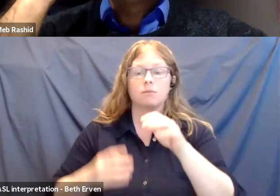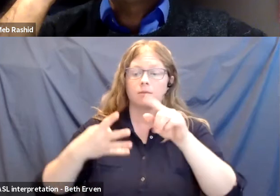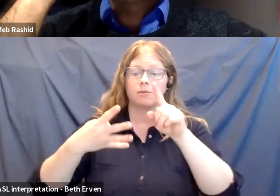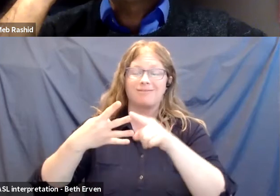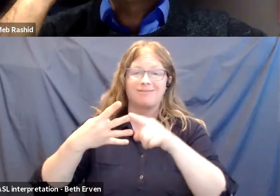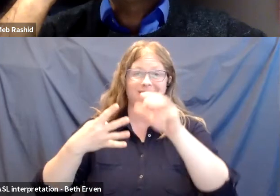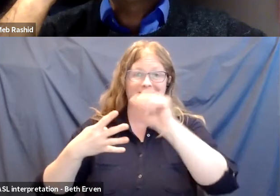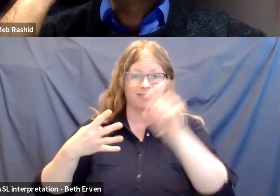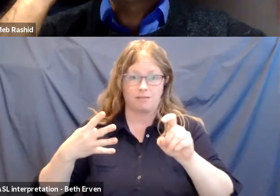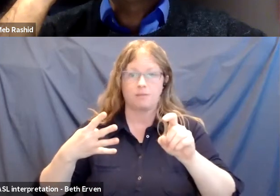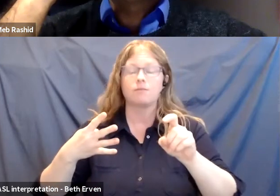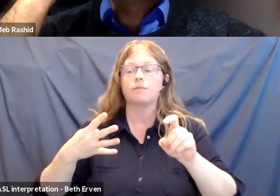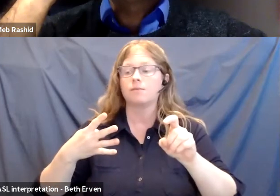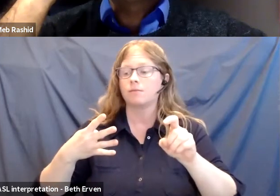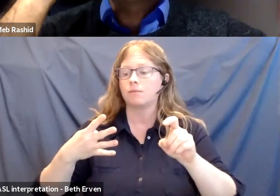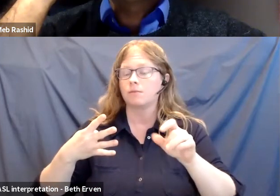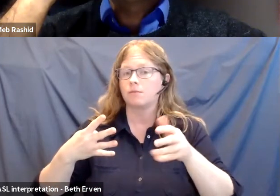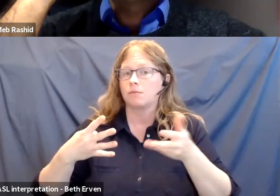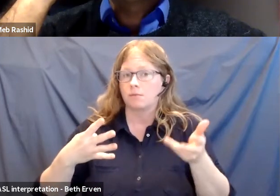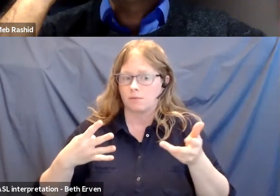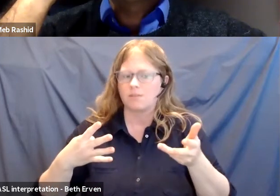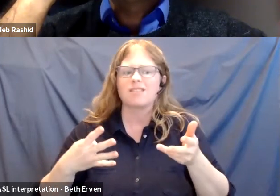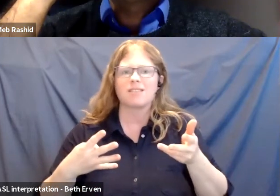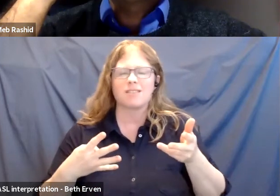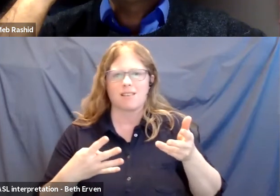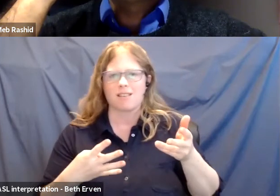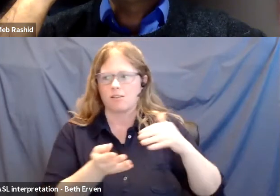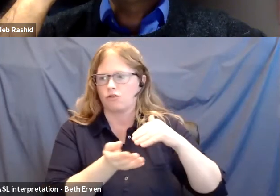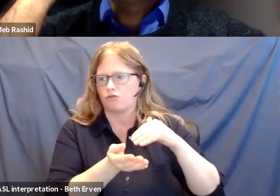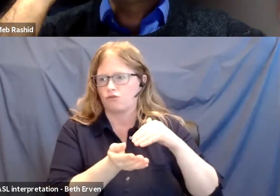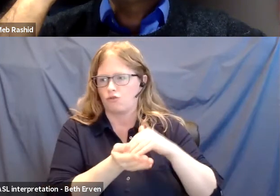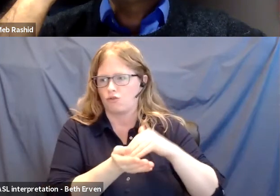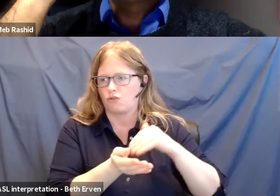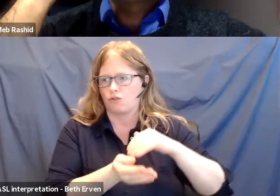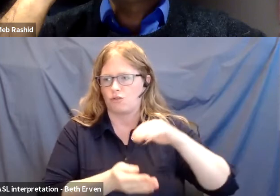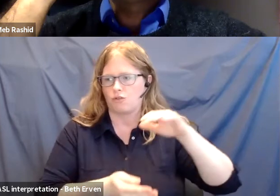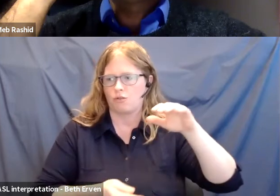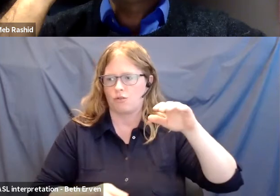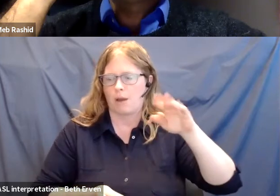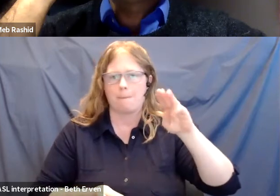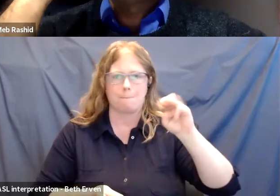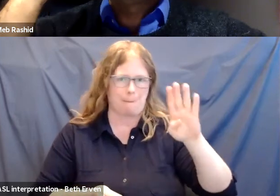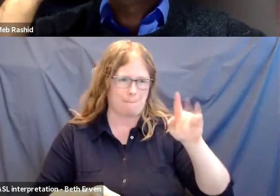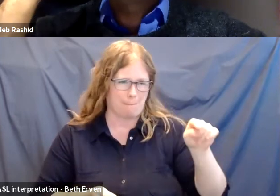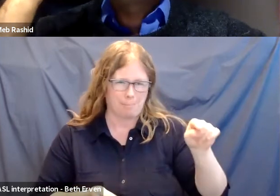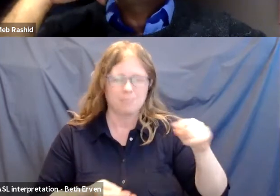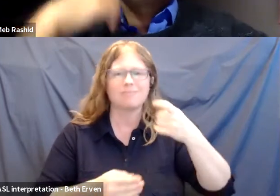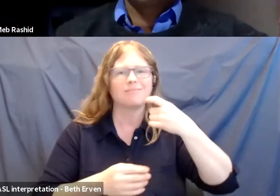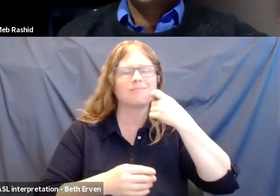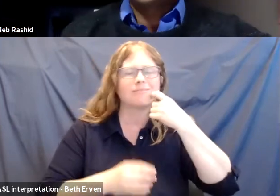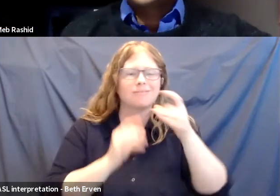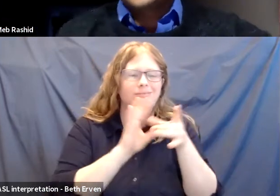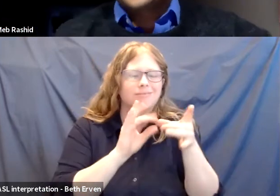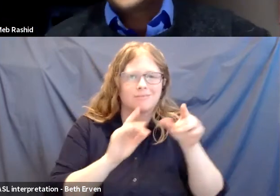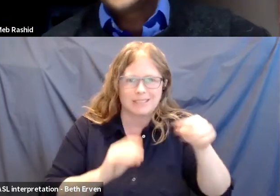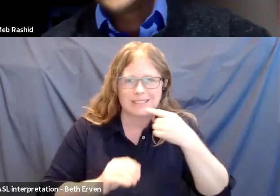Dr. Rashid pointed out, with a very rare, but of course not 0% risk of blood clots. Now, have you noticed how I'm using my medical legal language given